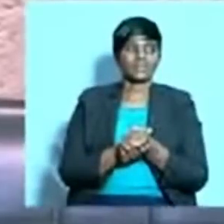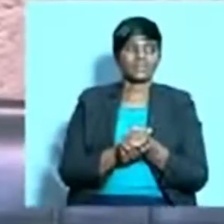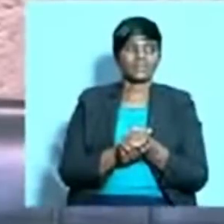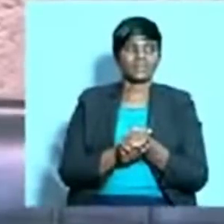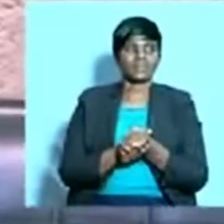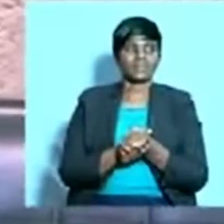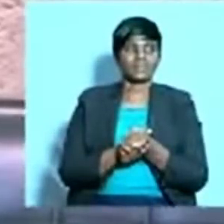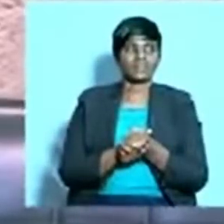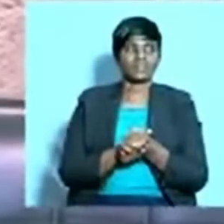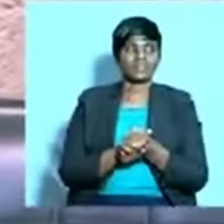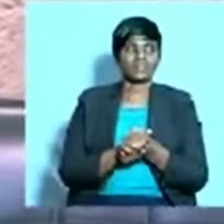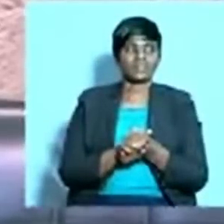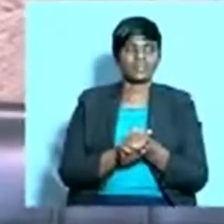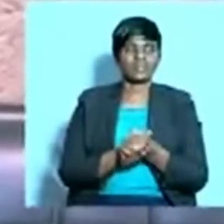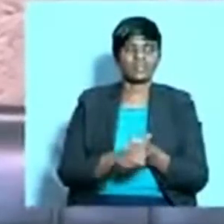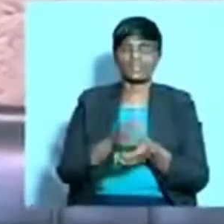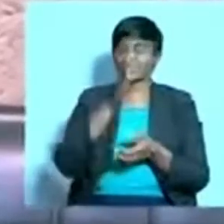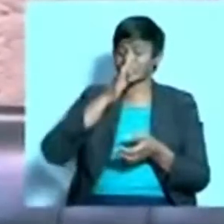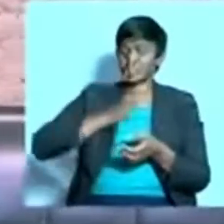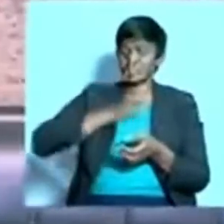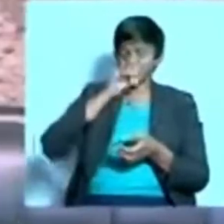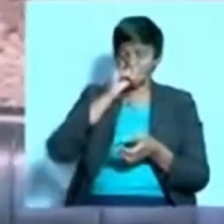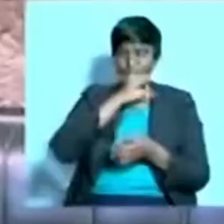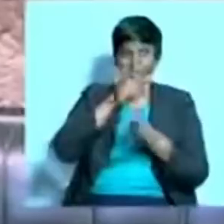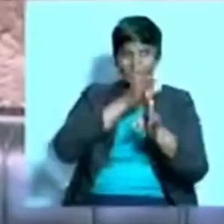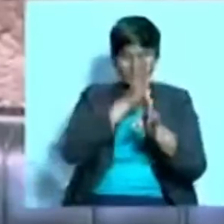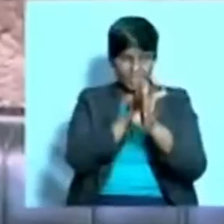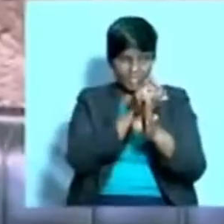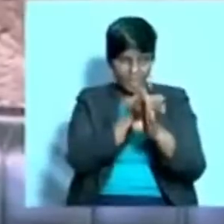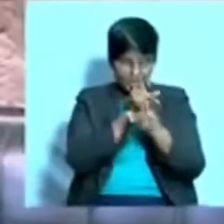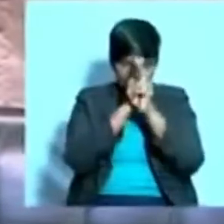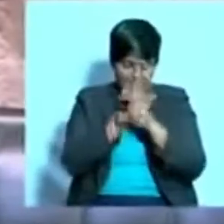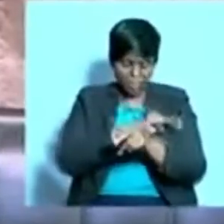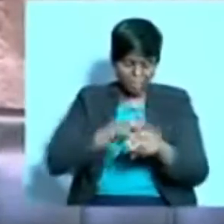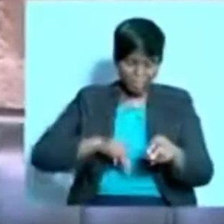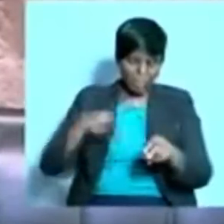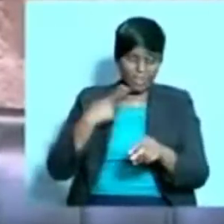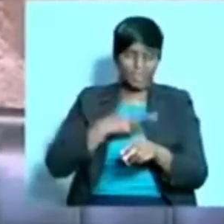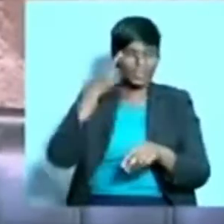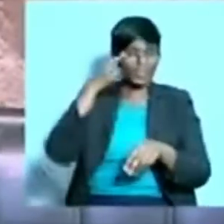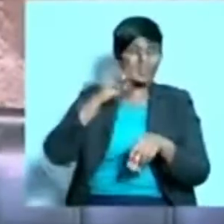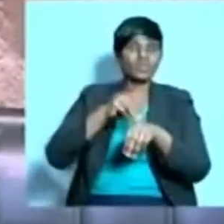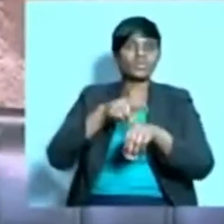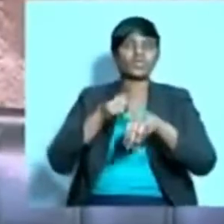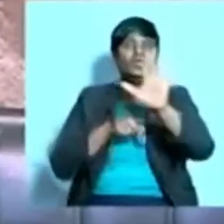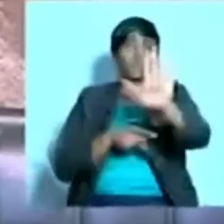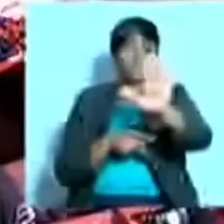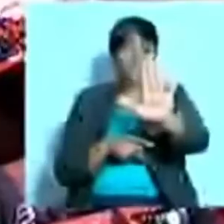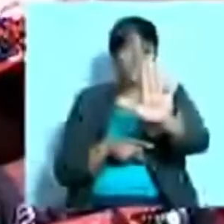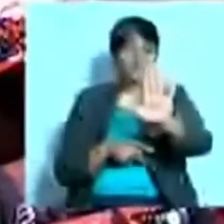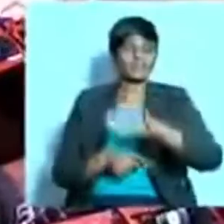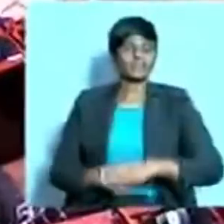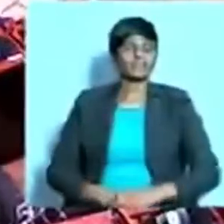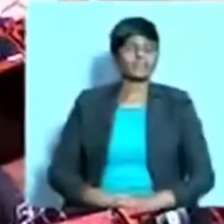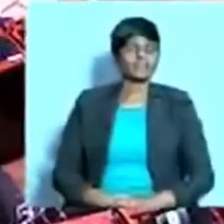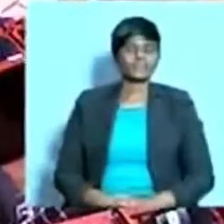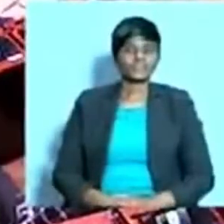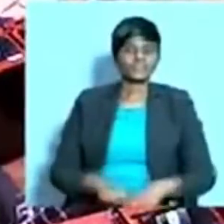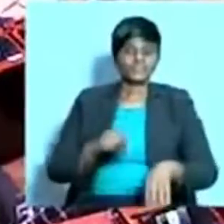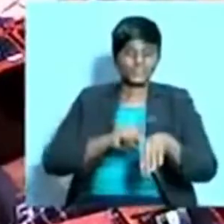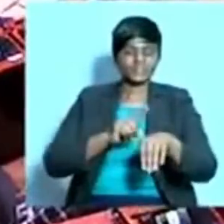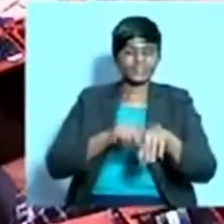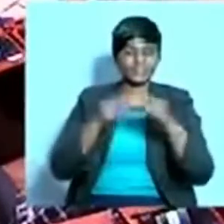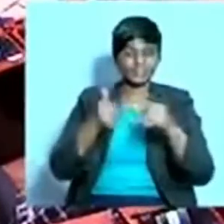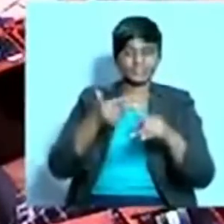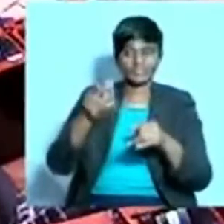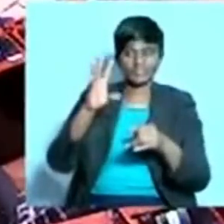The point of order, Madam Speaker, is going to Honorable Member from Pika. Order. As the time